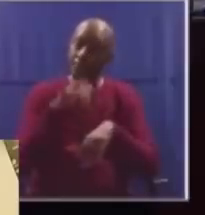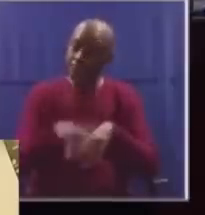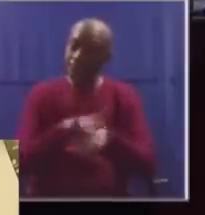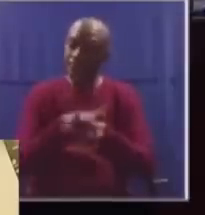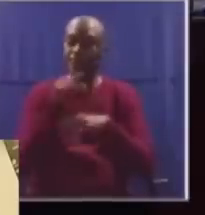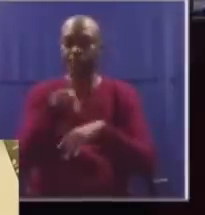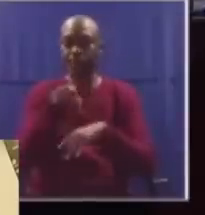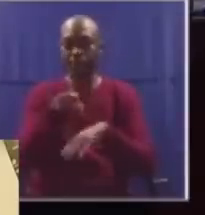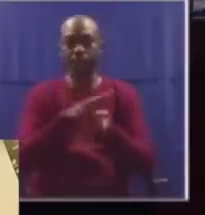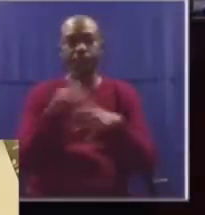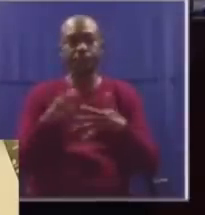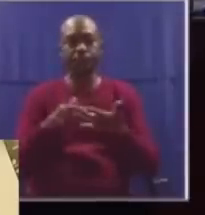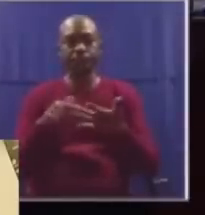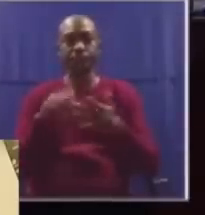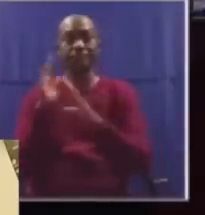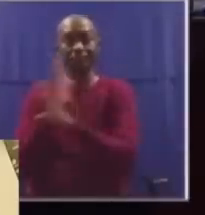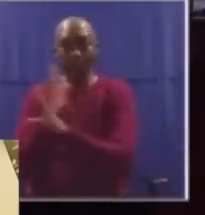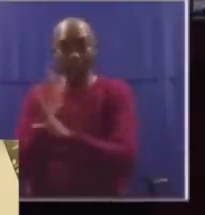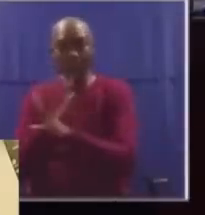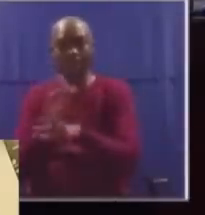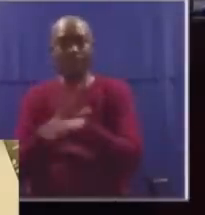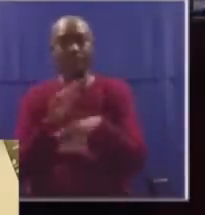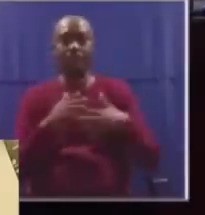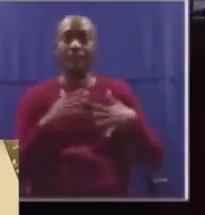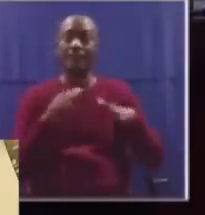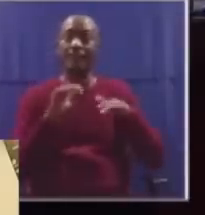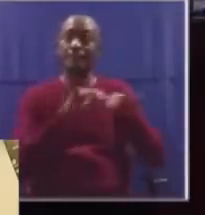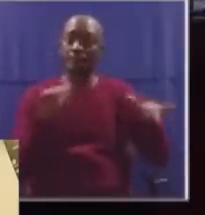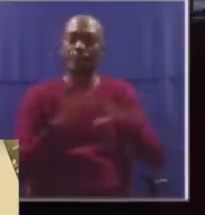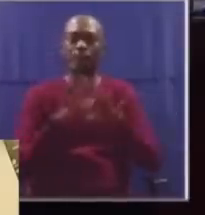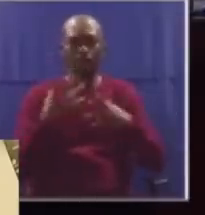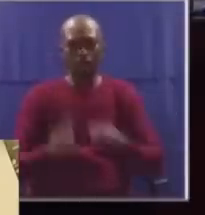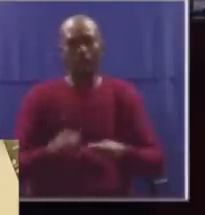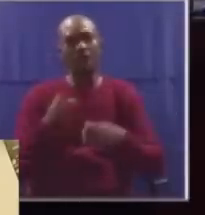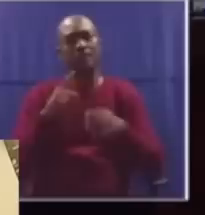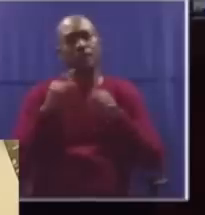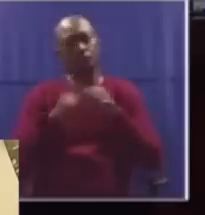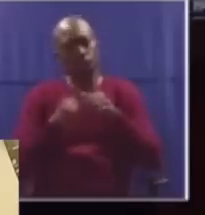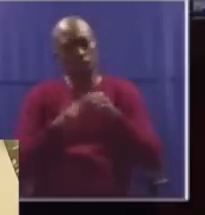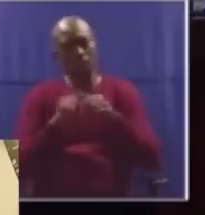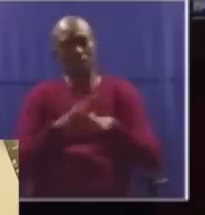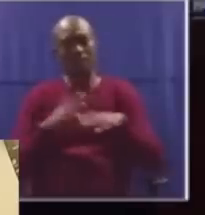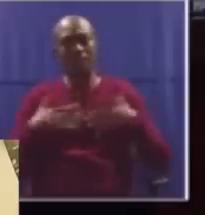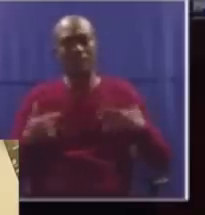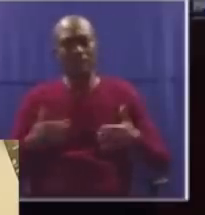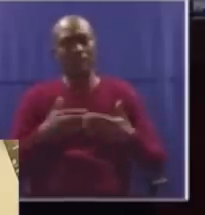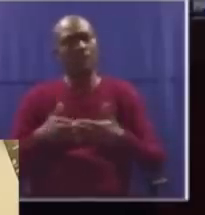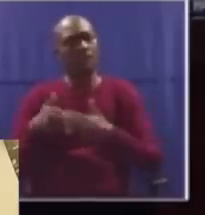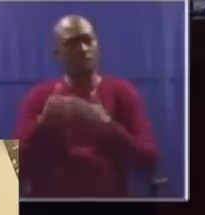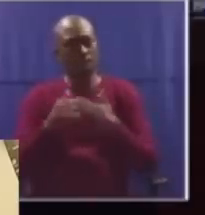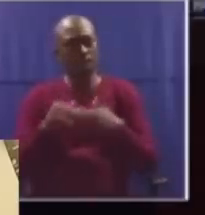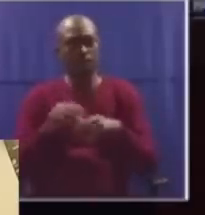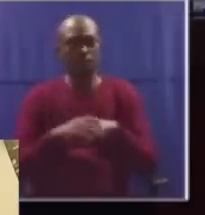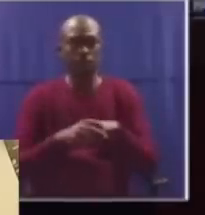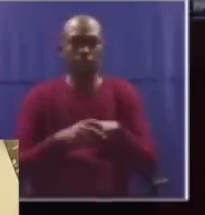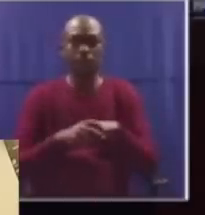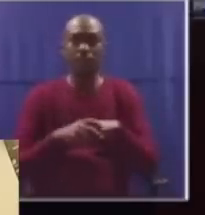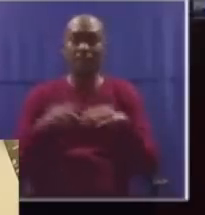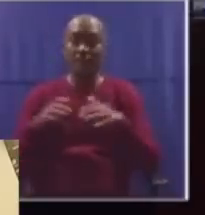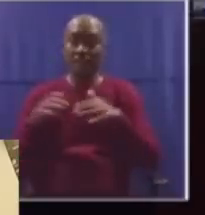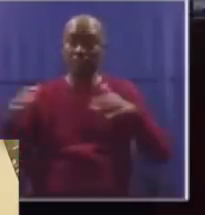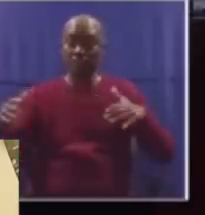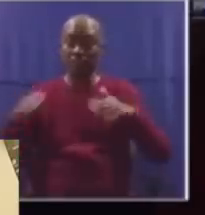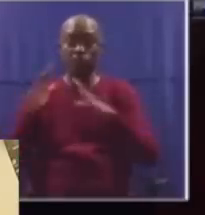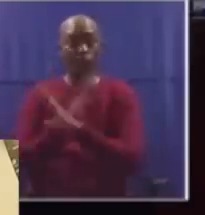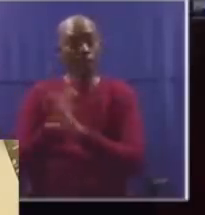private health sector both receive quality health care. After all, The expansion of private healthcare sector is